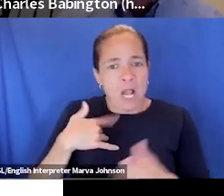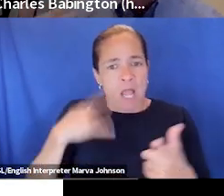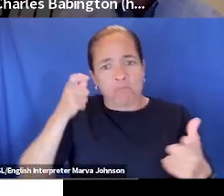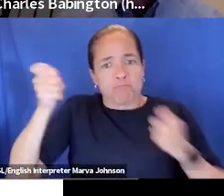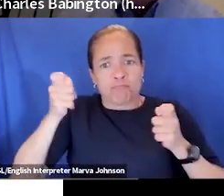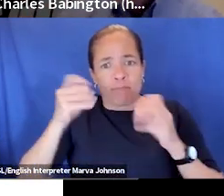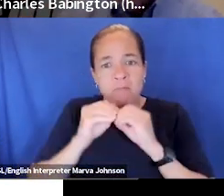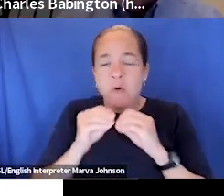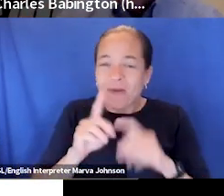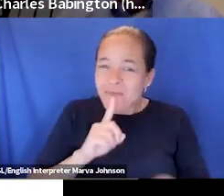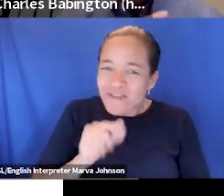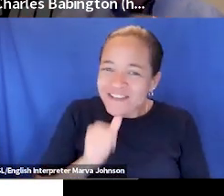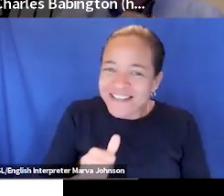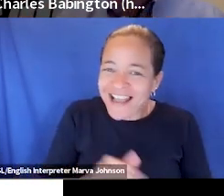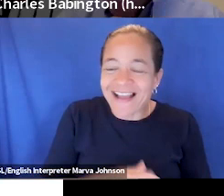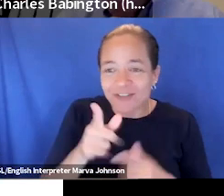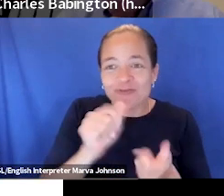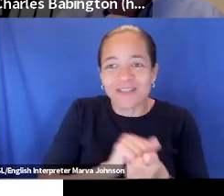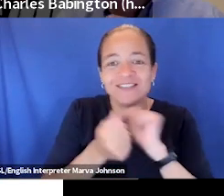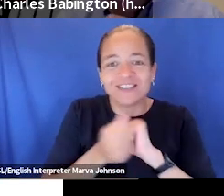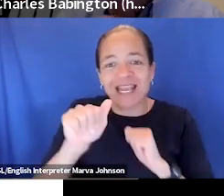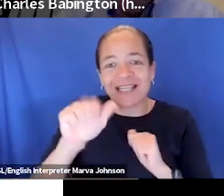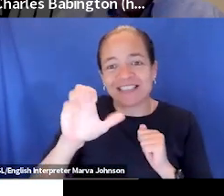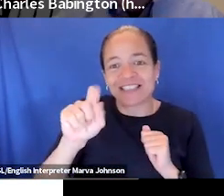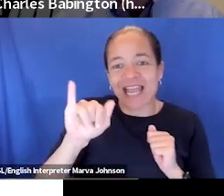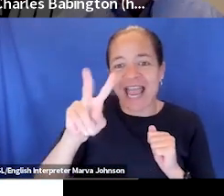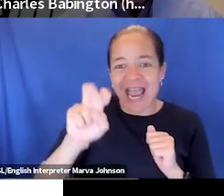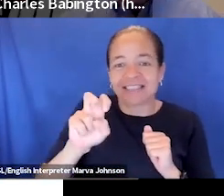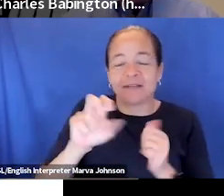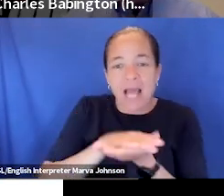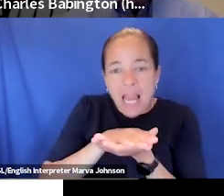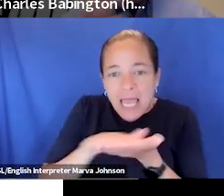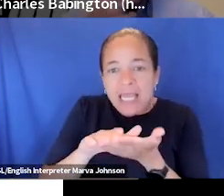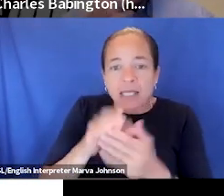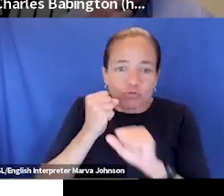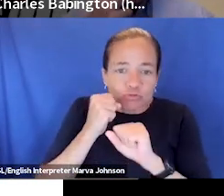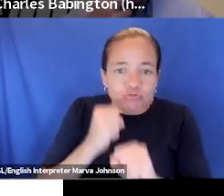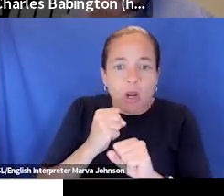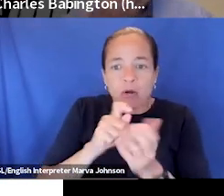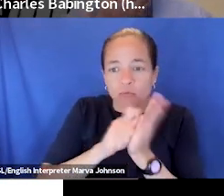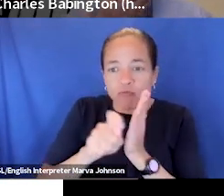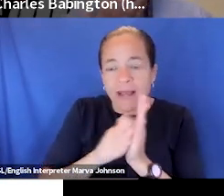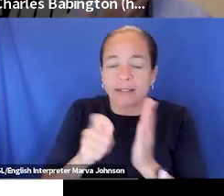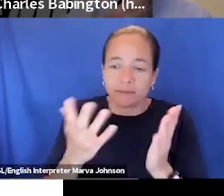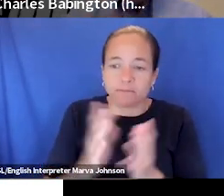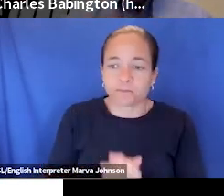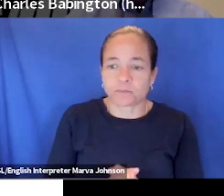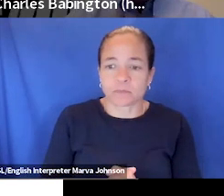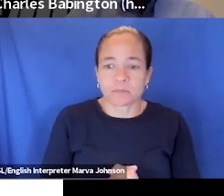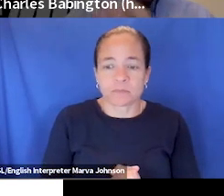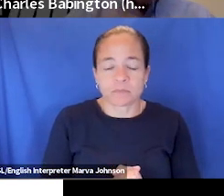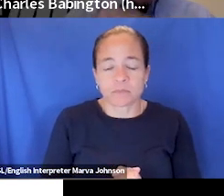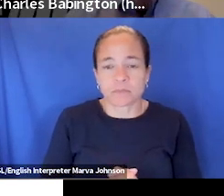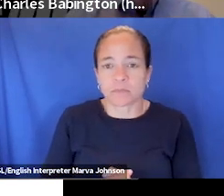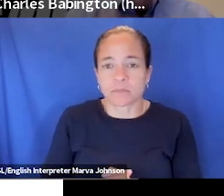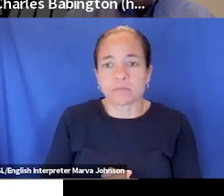voice, and it would be cleaner, better, stronger writing. All right. I will say right here,